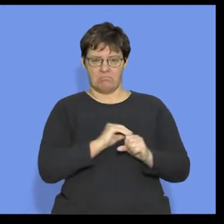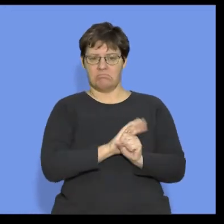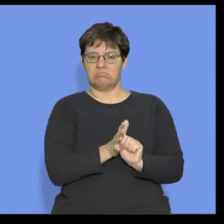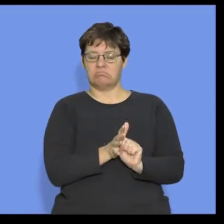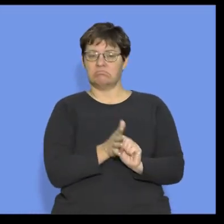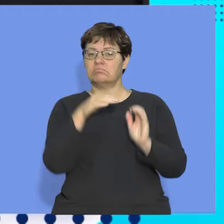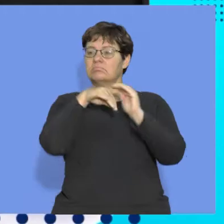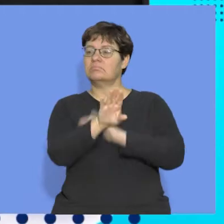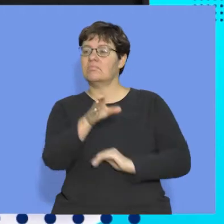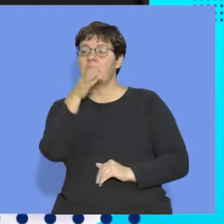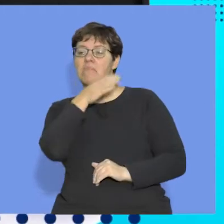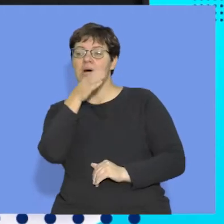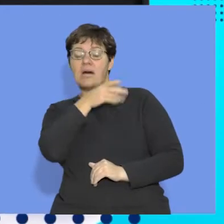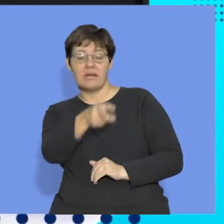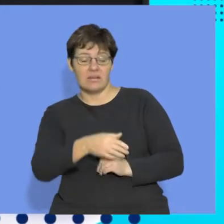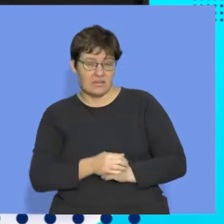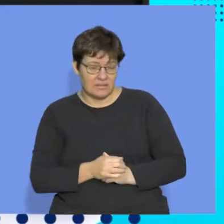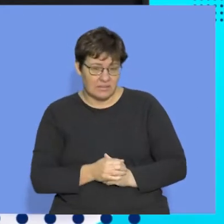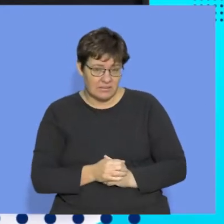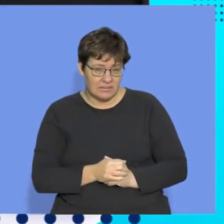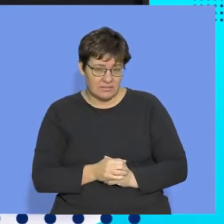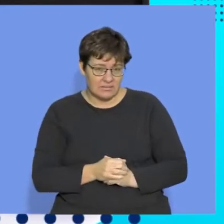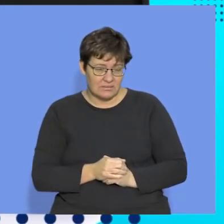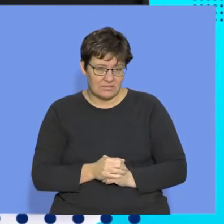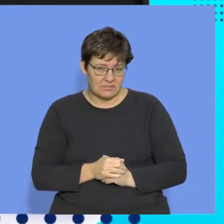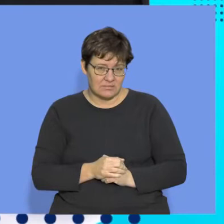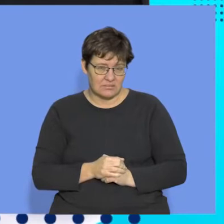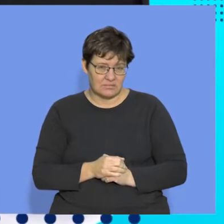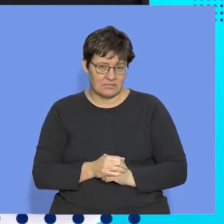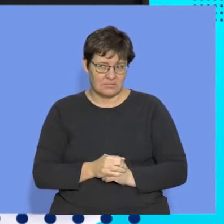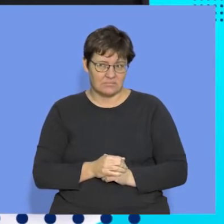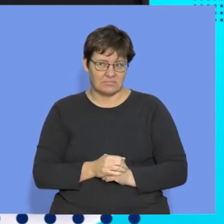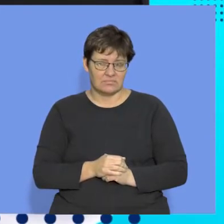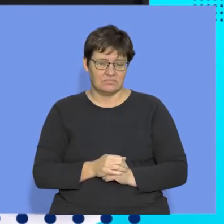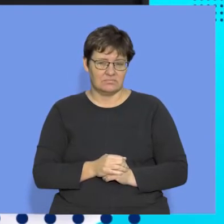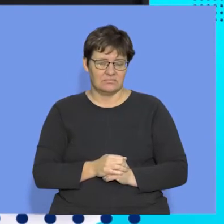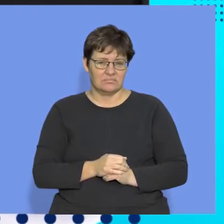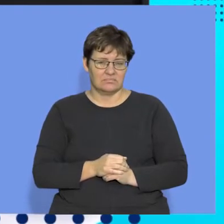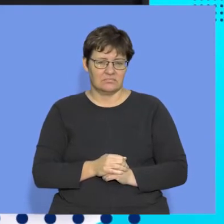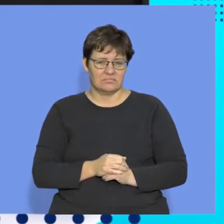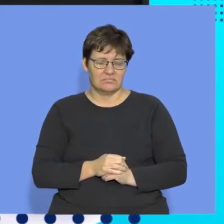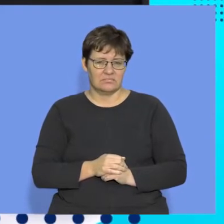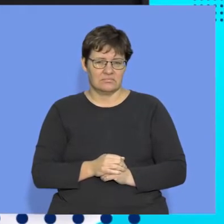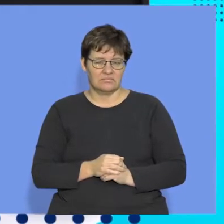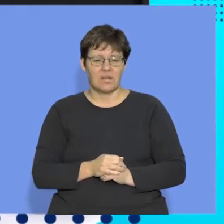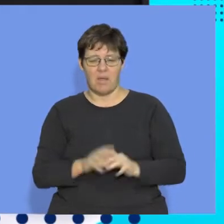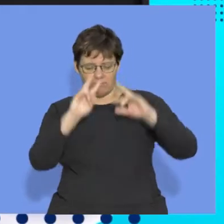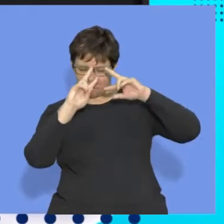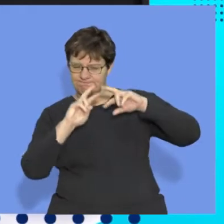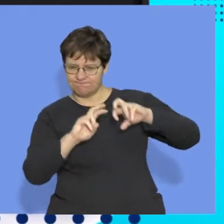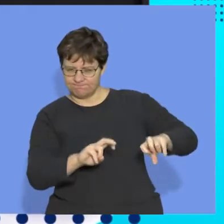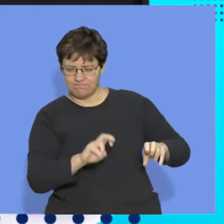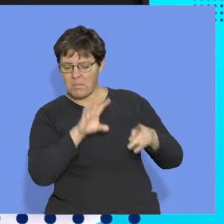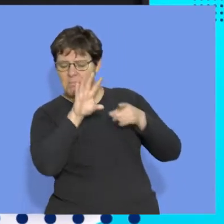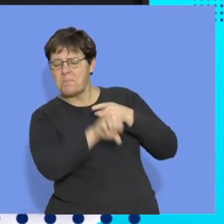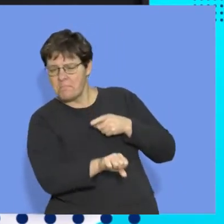bar? Okay, so I'll encourage you to do a little bit of research and just check